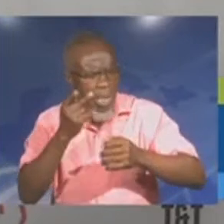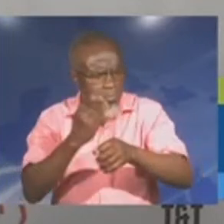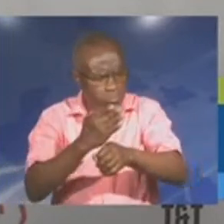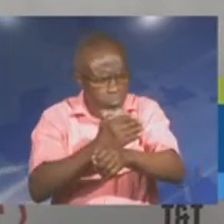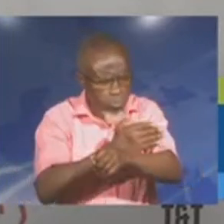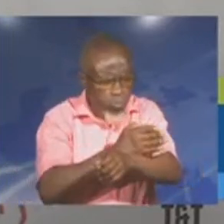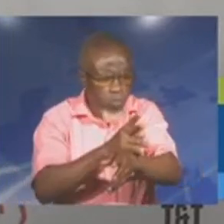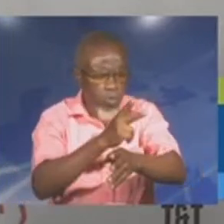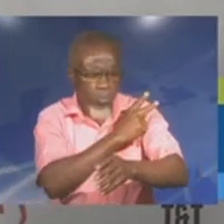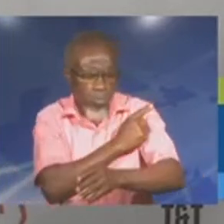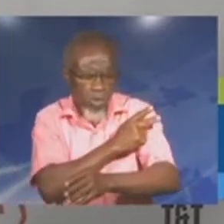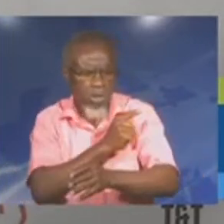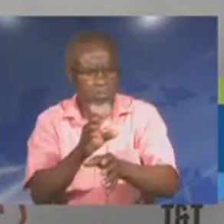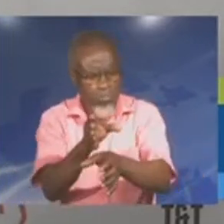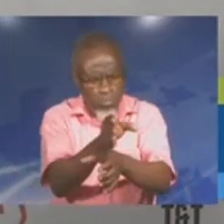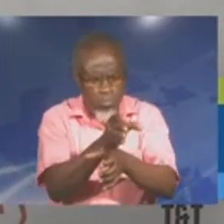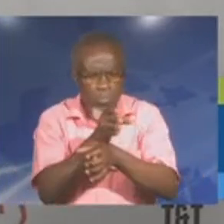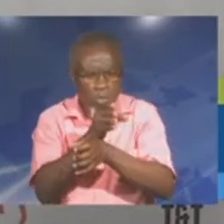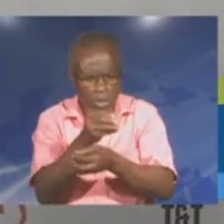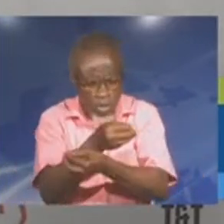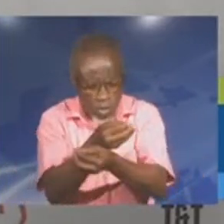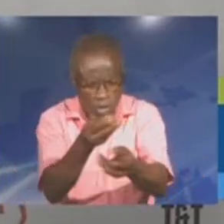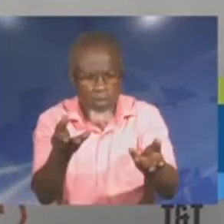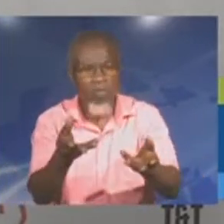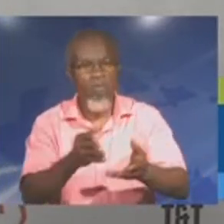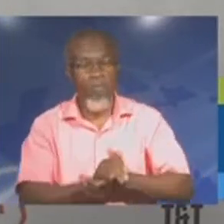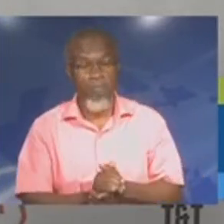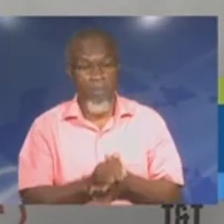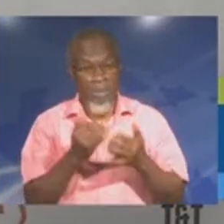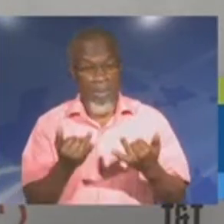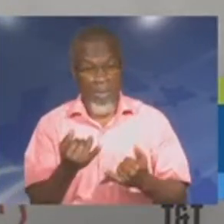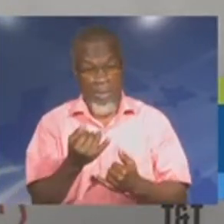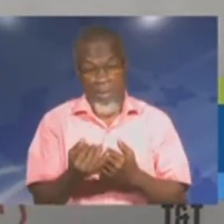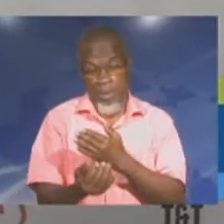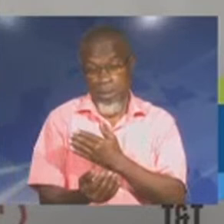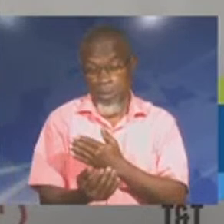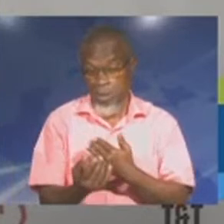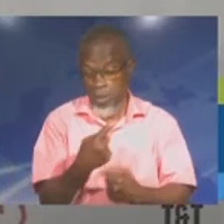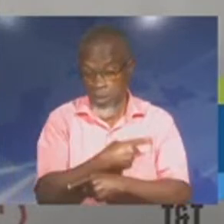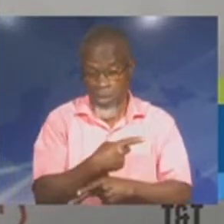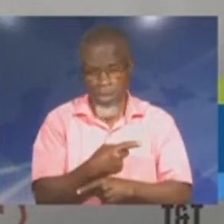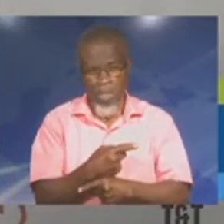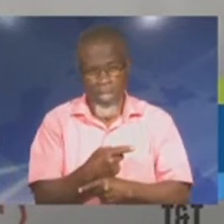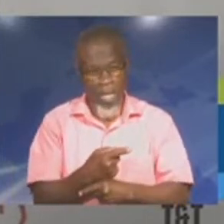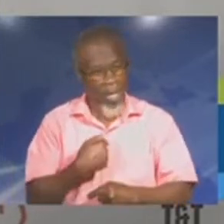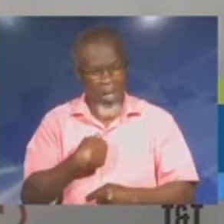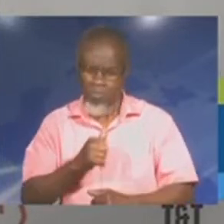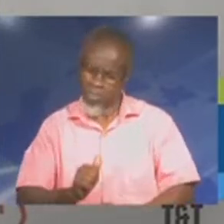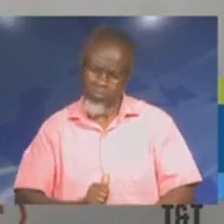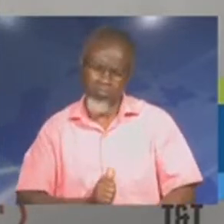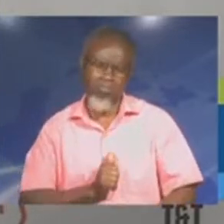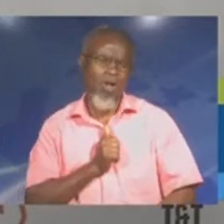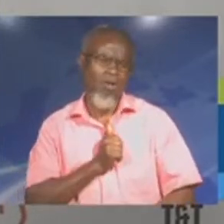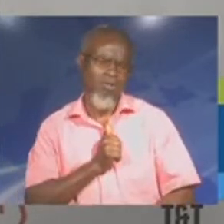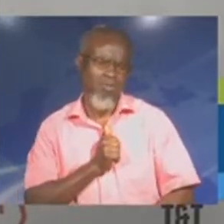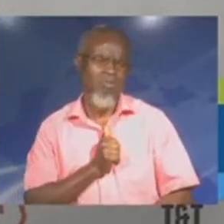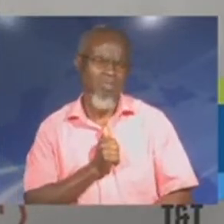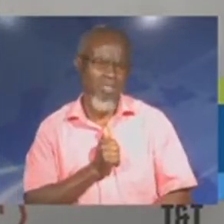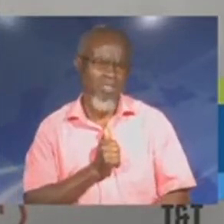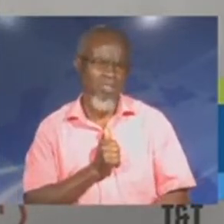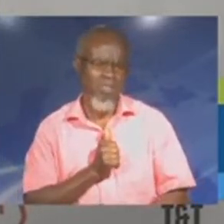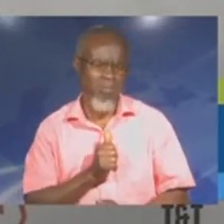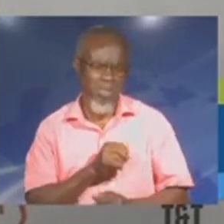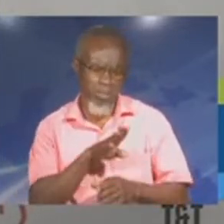overall. This morning, I stand proud to be a member of this noble profession, and